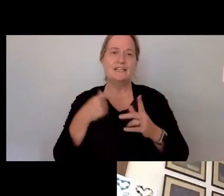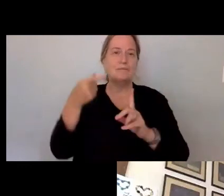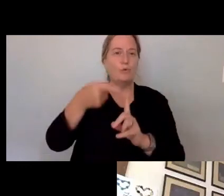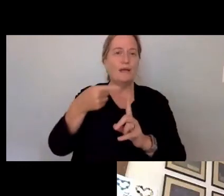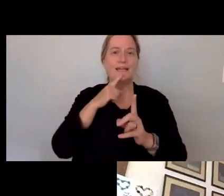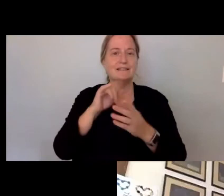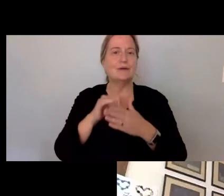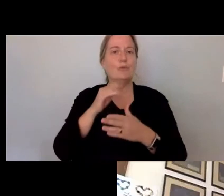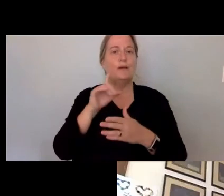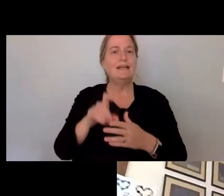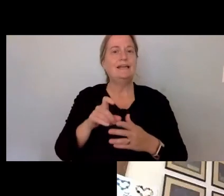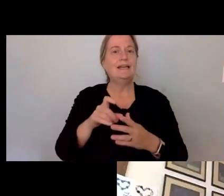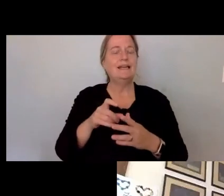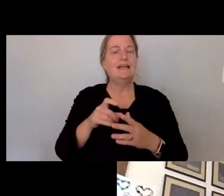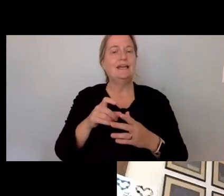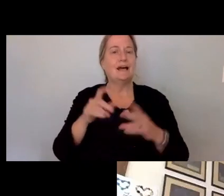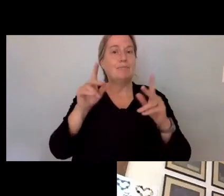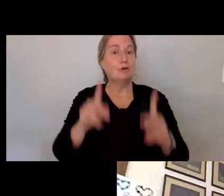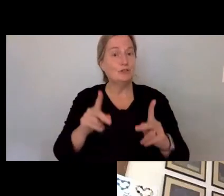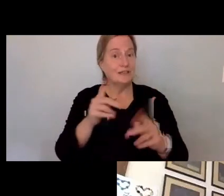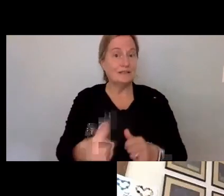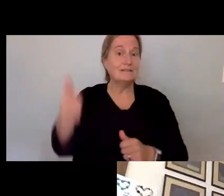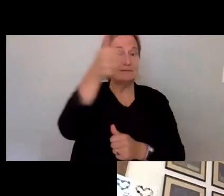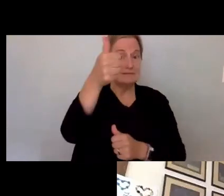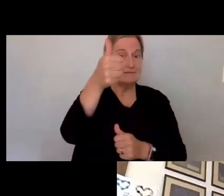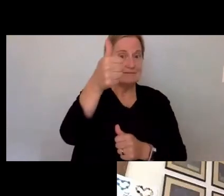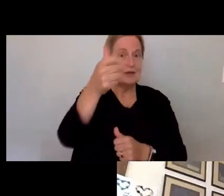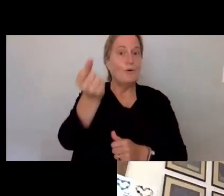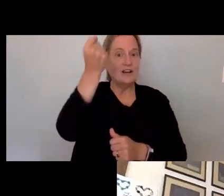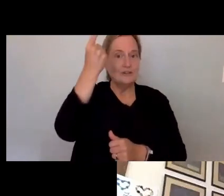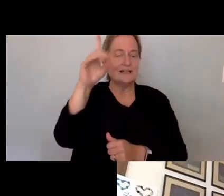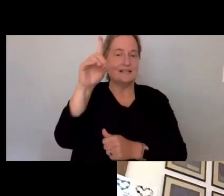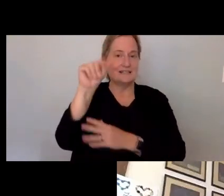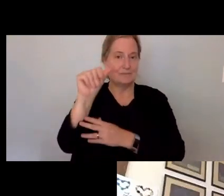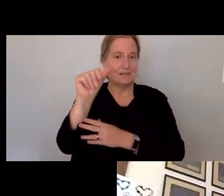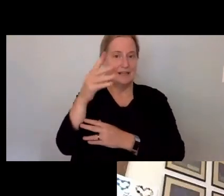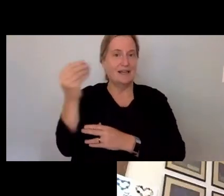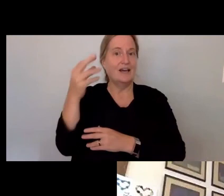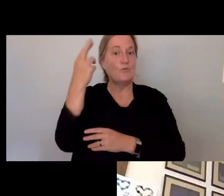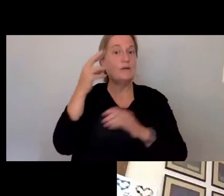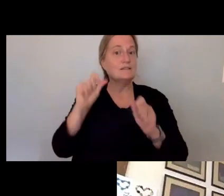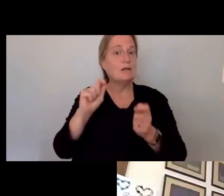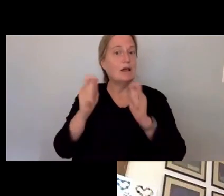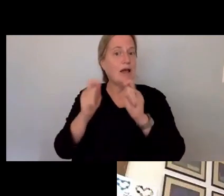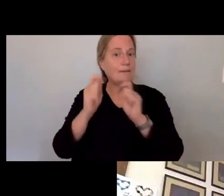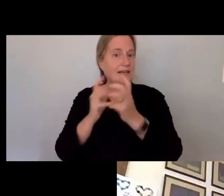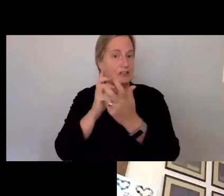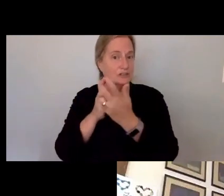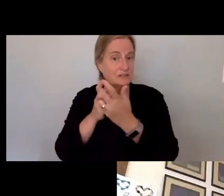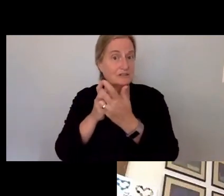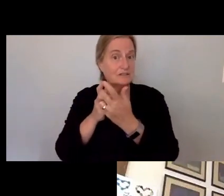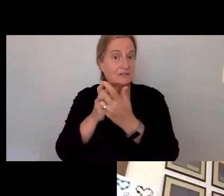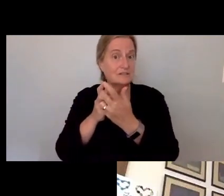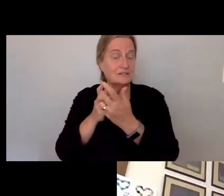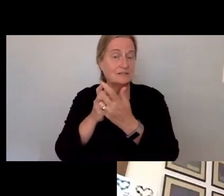a center point of information person that understands disability and reasonable accommodations in this state, and we're missing that.